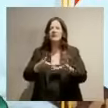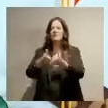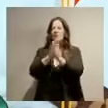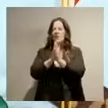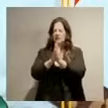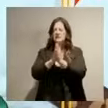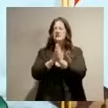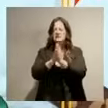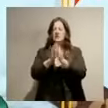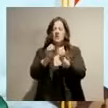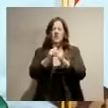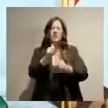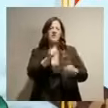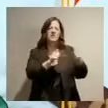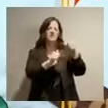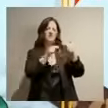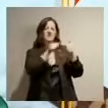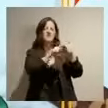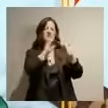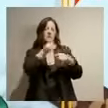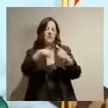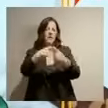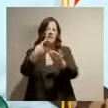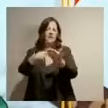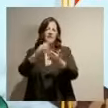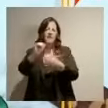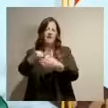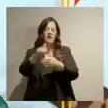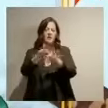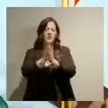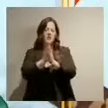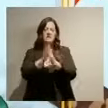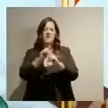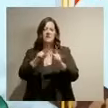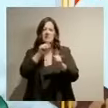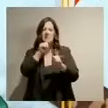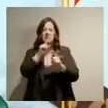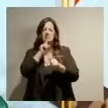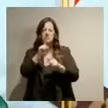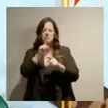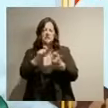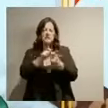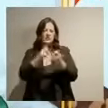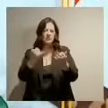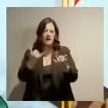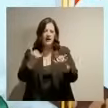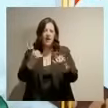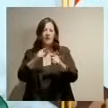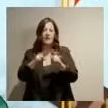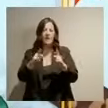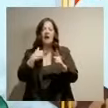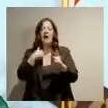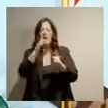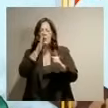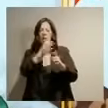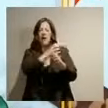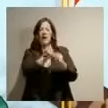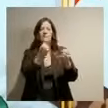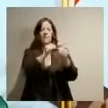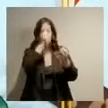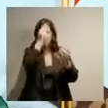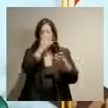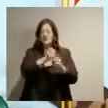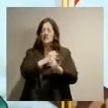the same goal without the magnitude of that request being fulfilled, or at least the numeric. But I'll get some more detail